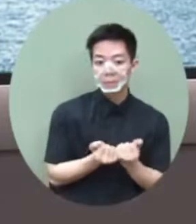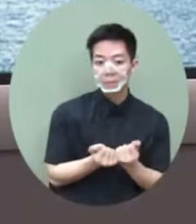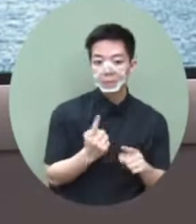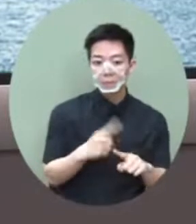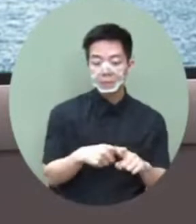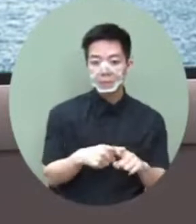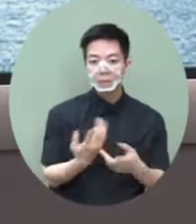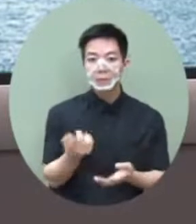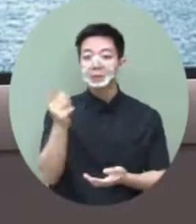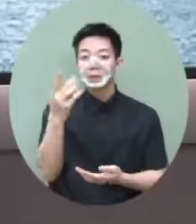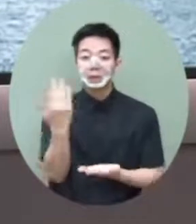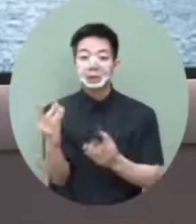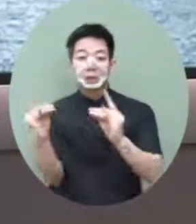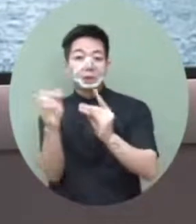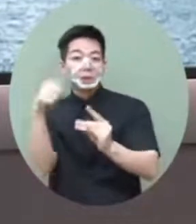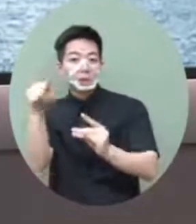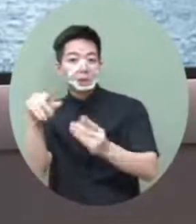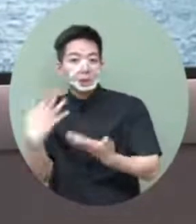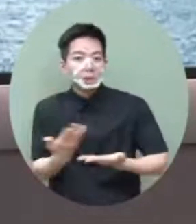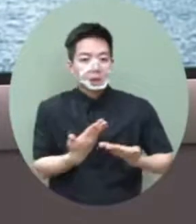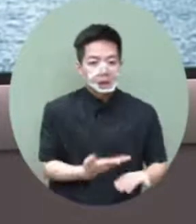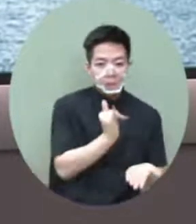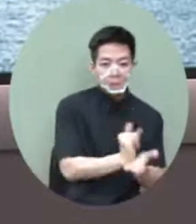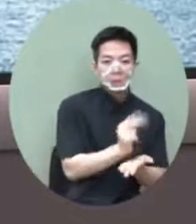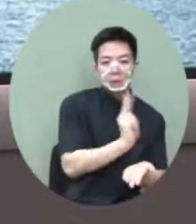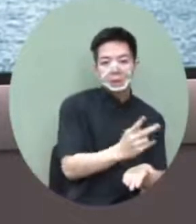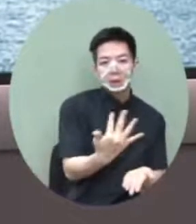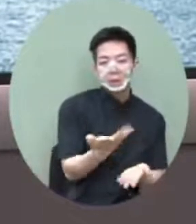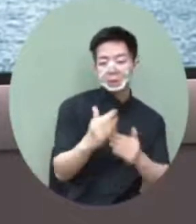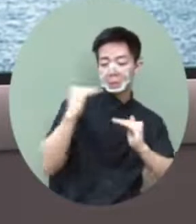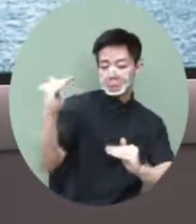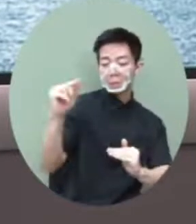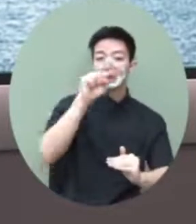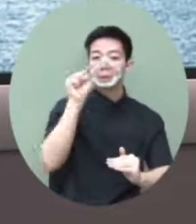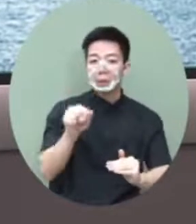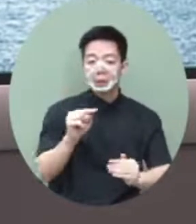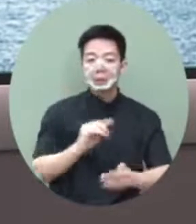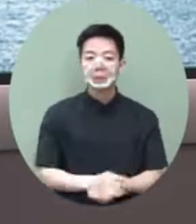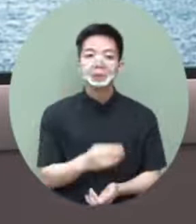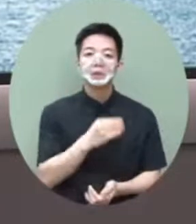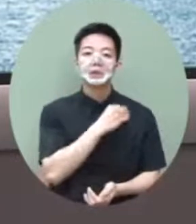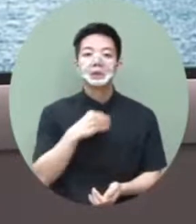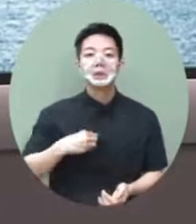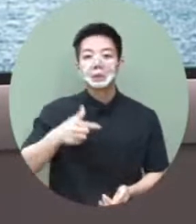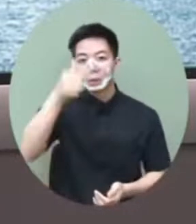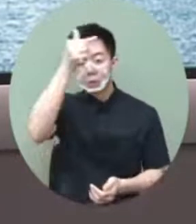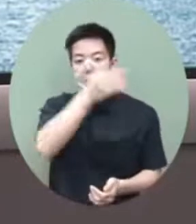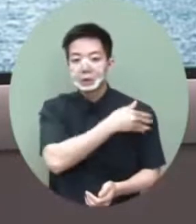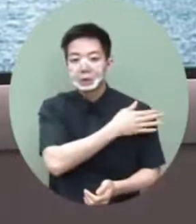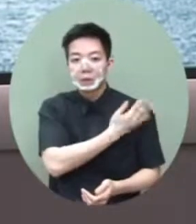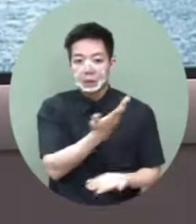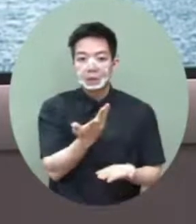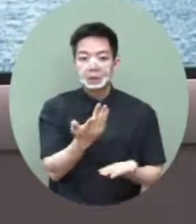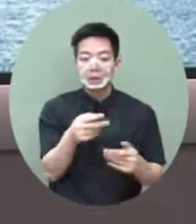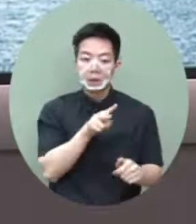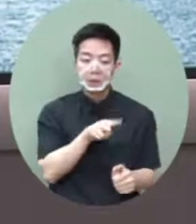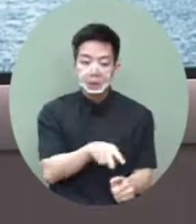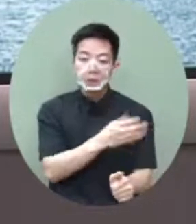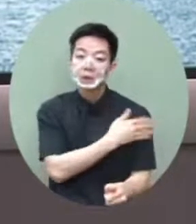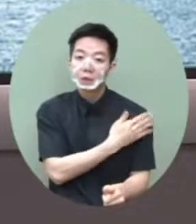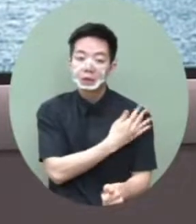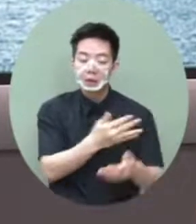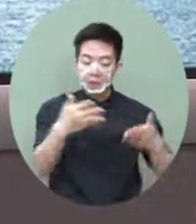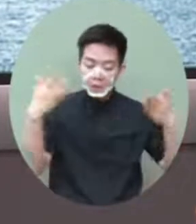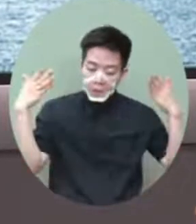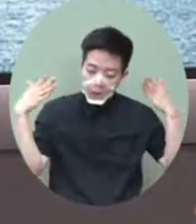and that is why we're receiving only some 200 patients, far from reaching the 1,000-bed